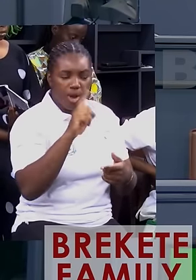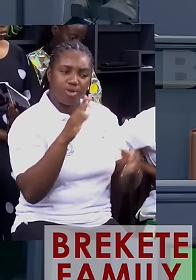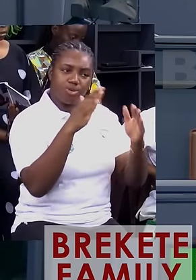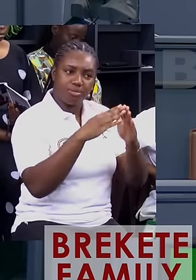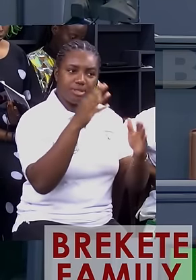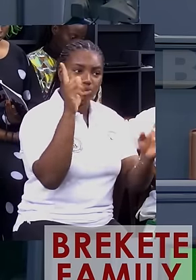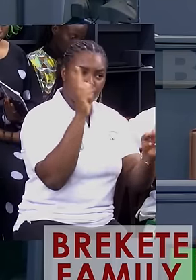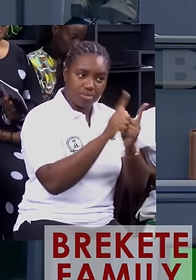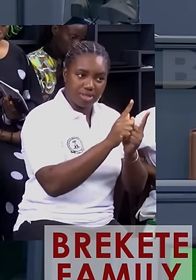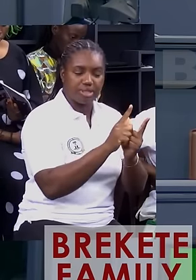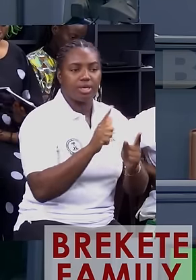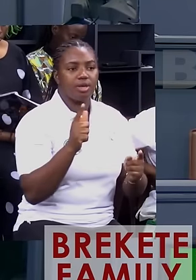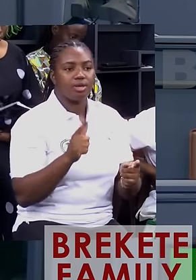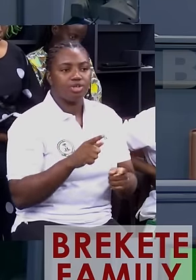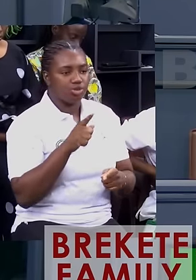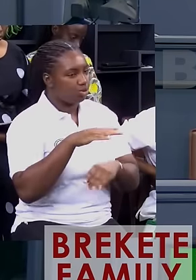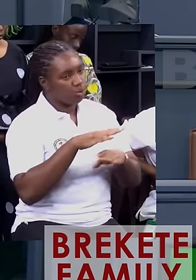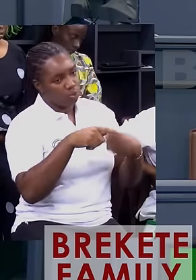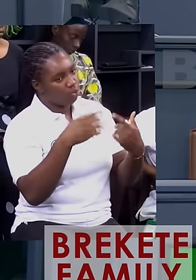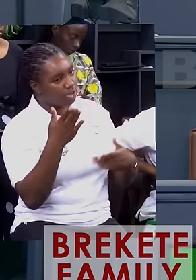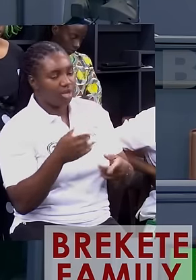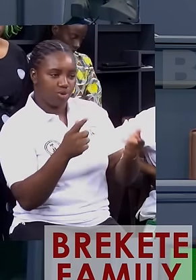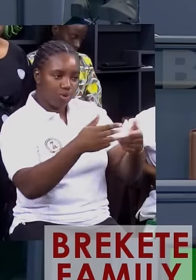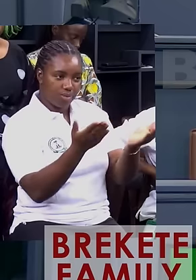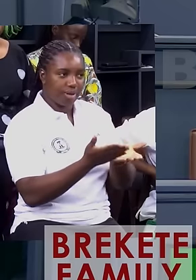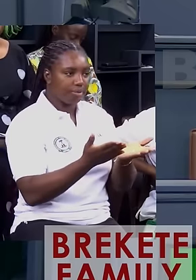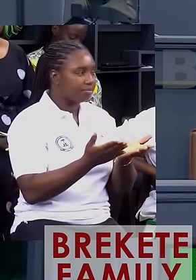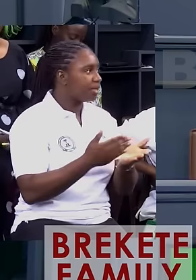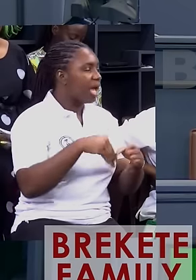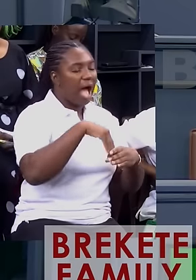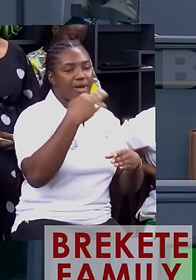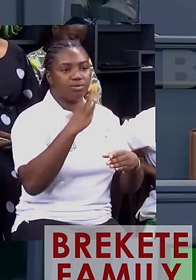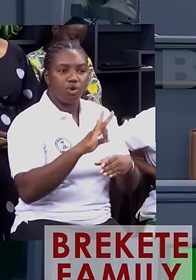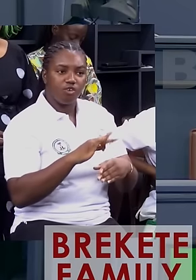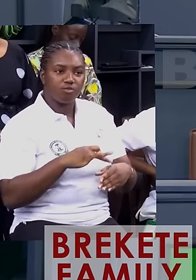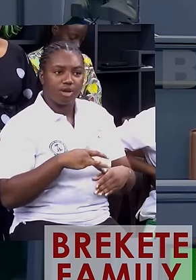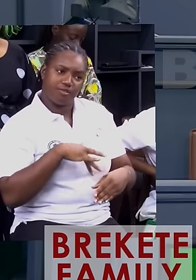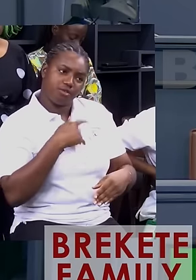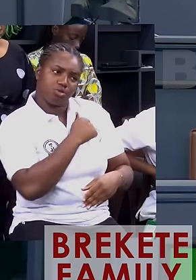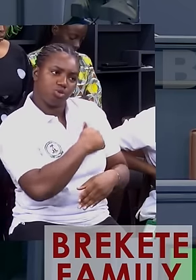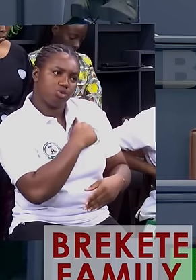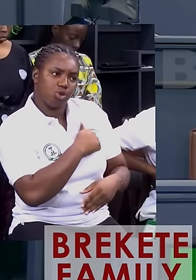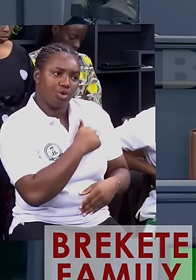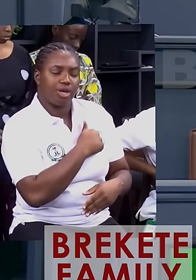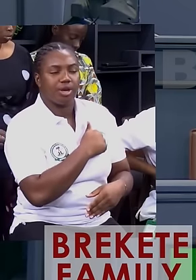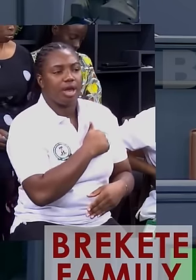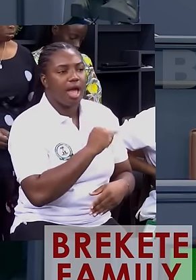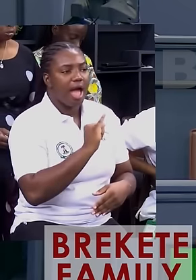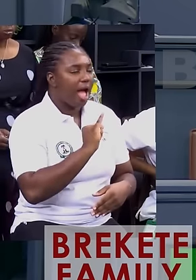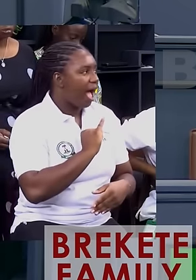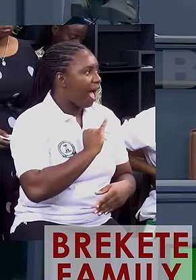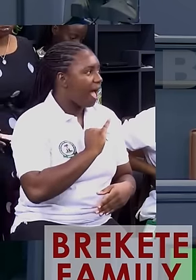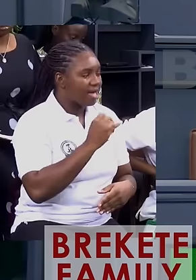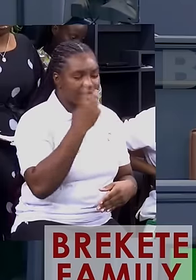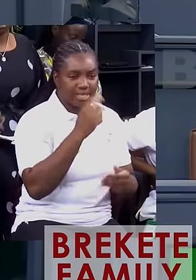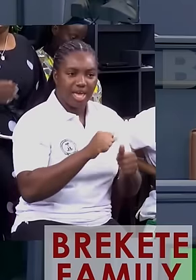meet. You no go there. They come here. Out of sympathy, I see me where every